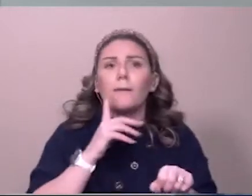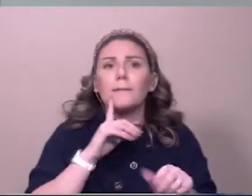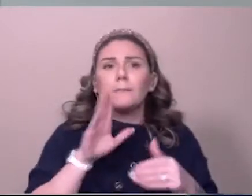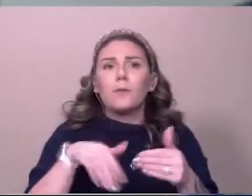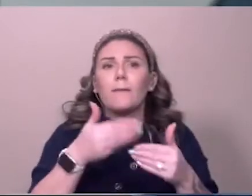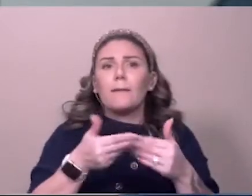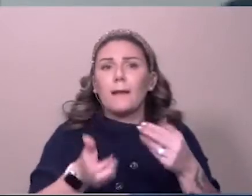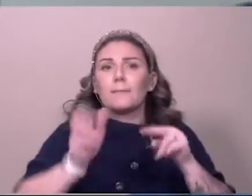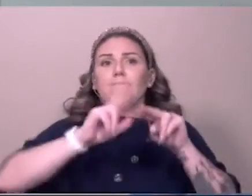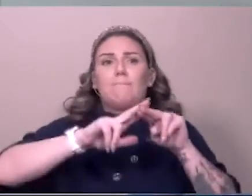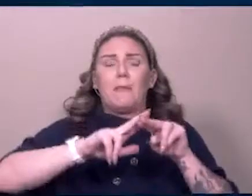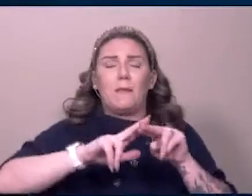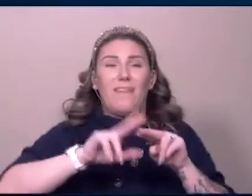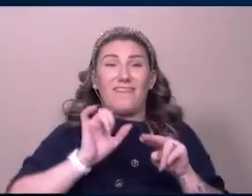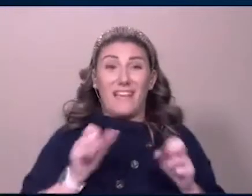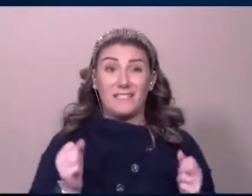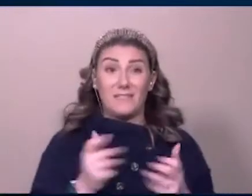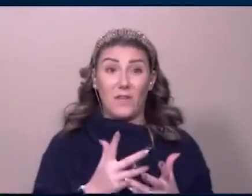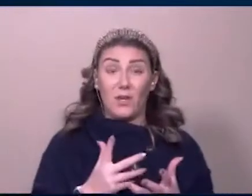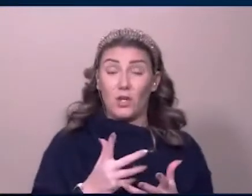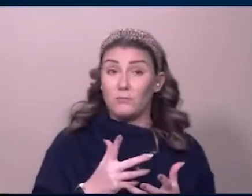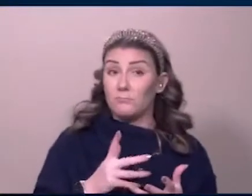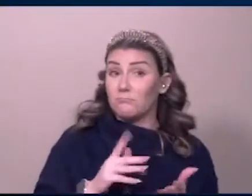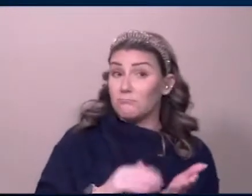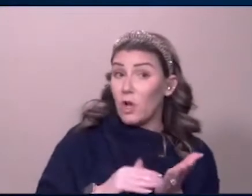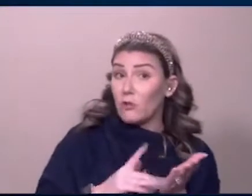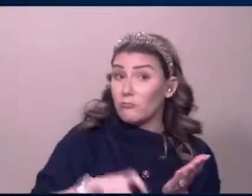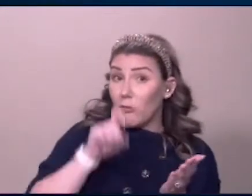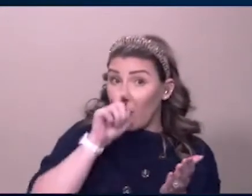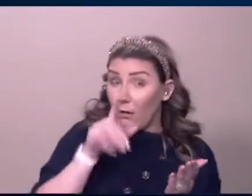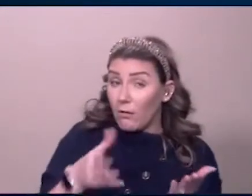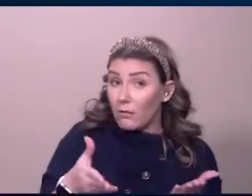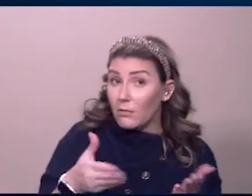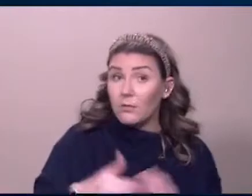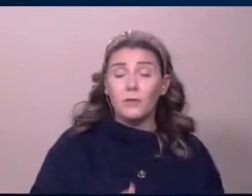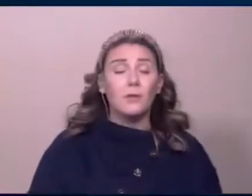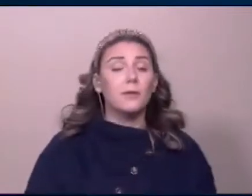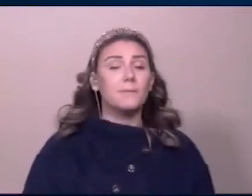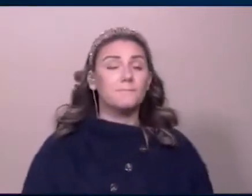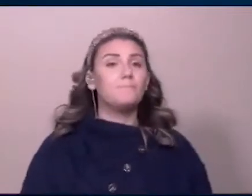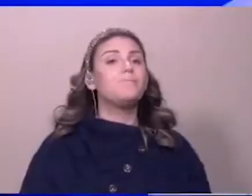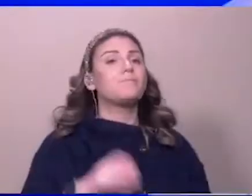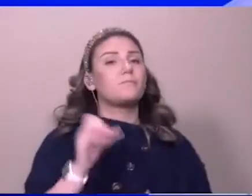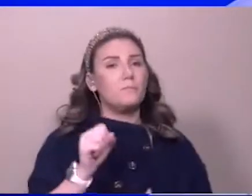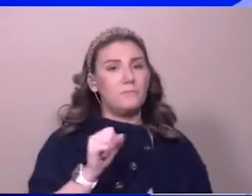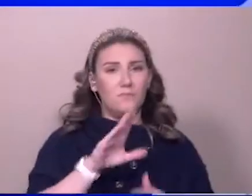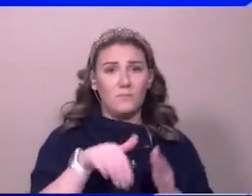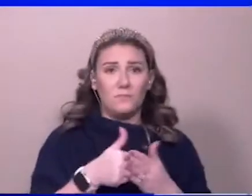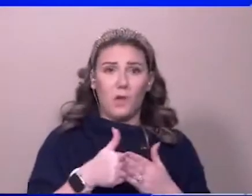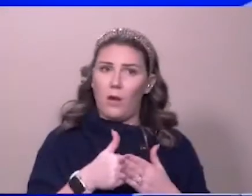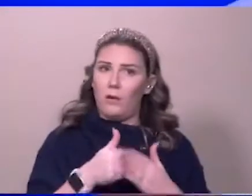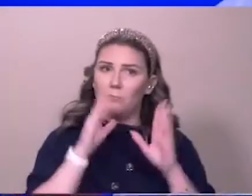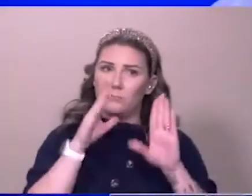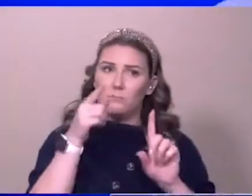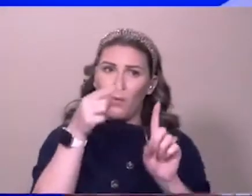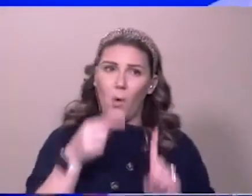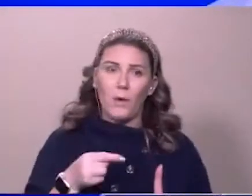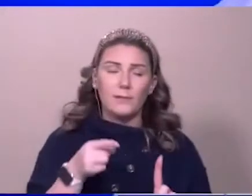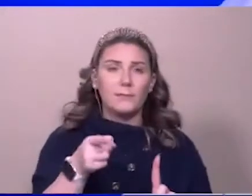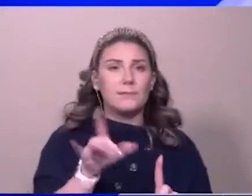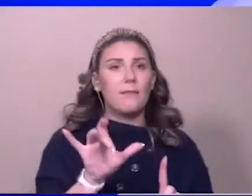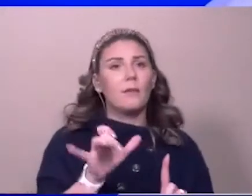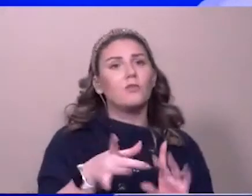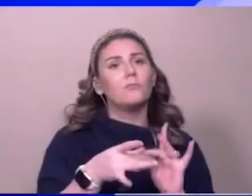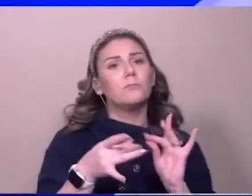fear. Anything? Yeah, I just like to, these are very good points. Just as you said, things